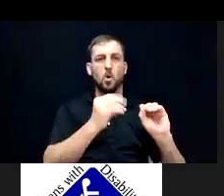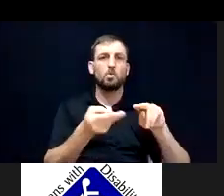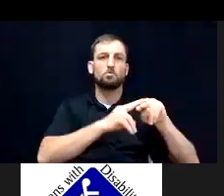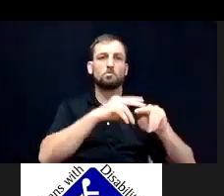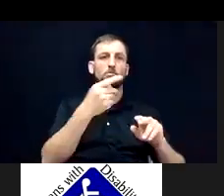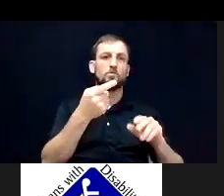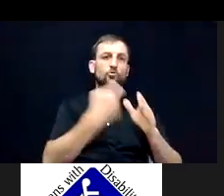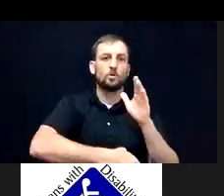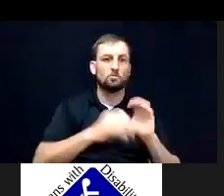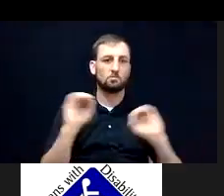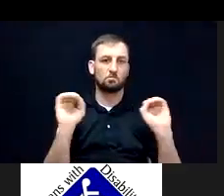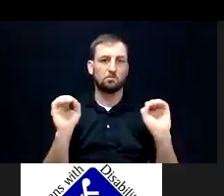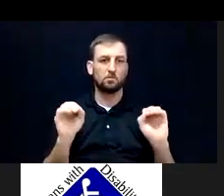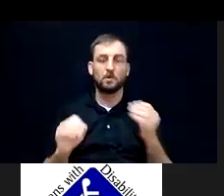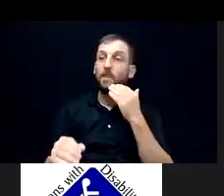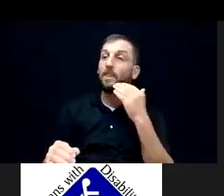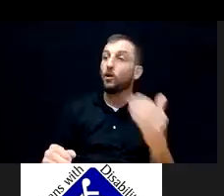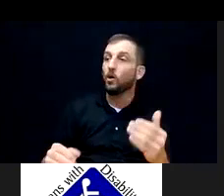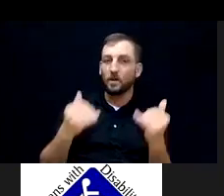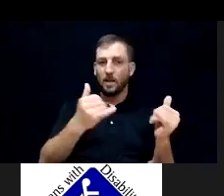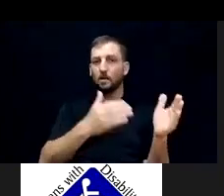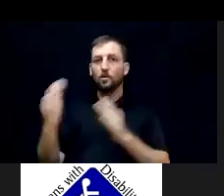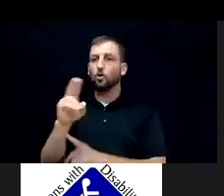Thank you. Next, UL Life.